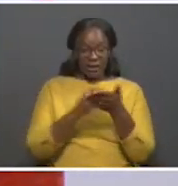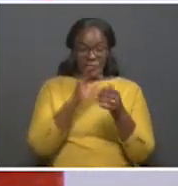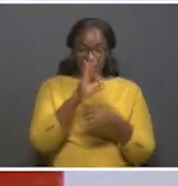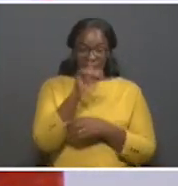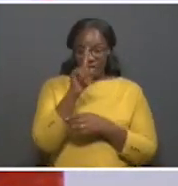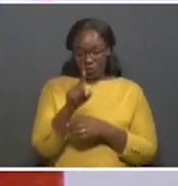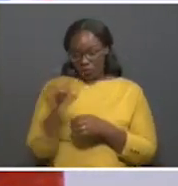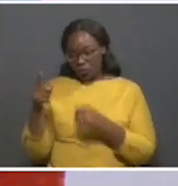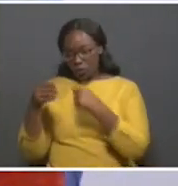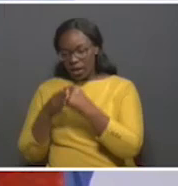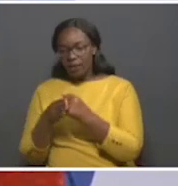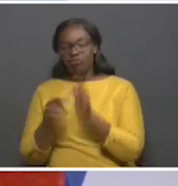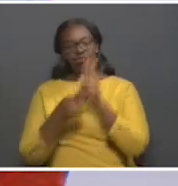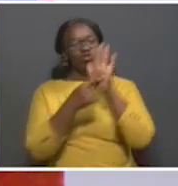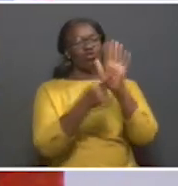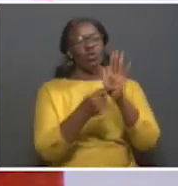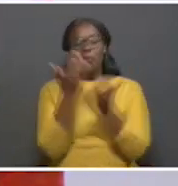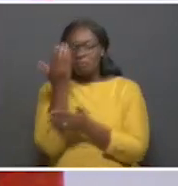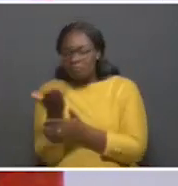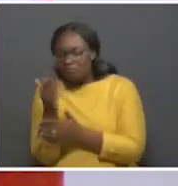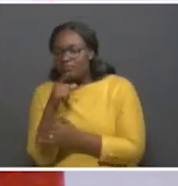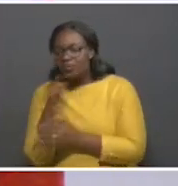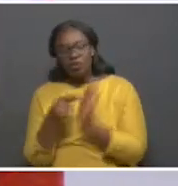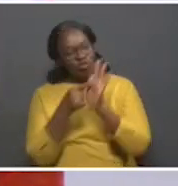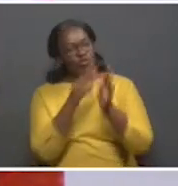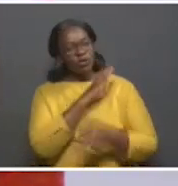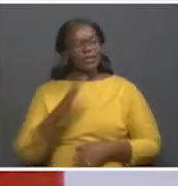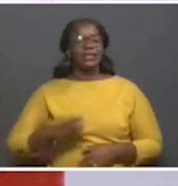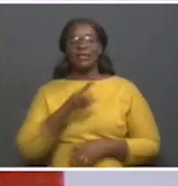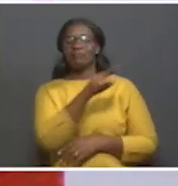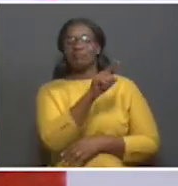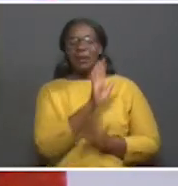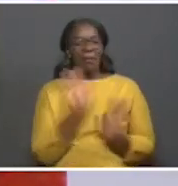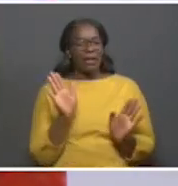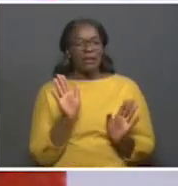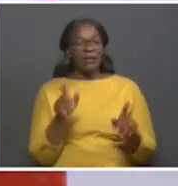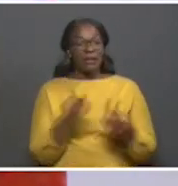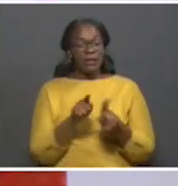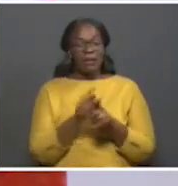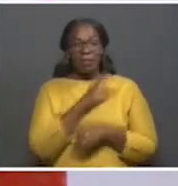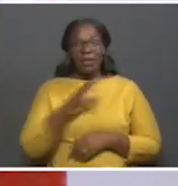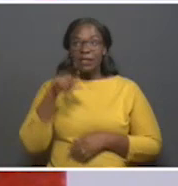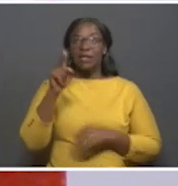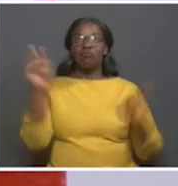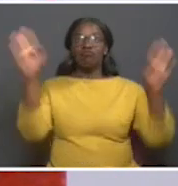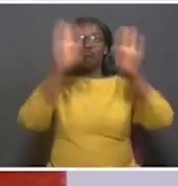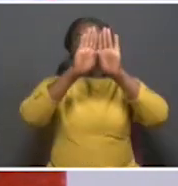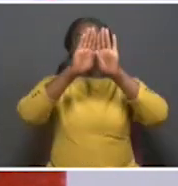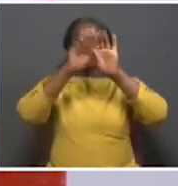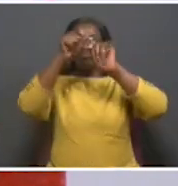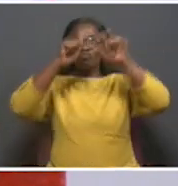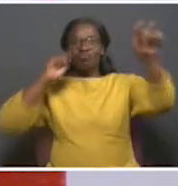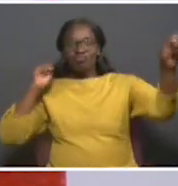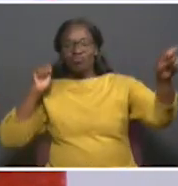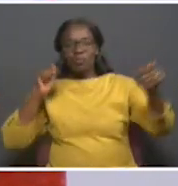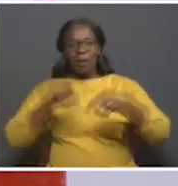the beggar to Christ Jesus. Christ's death tore the temple curtains, breaking the bureaucracy of